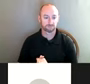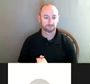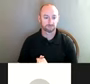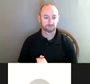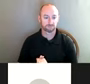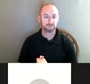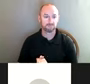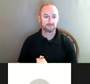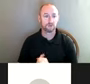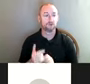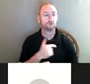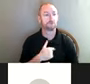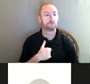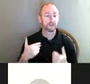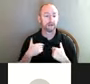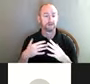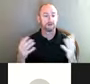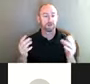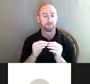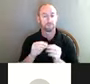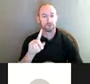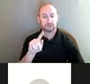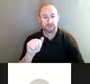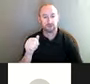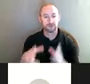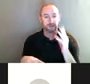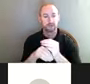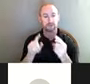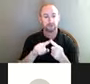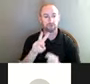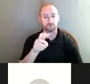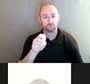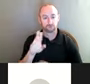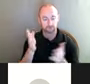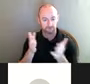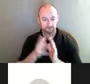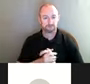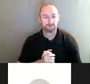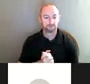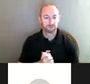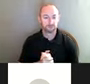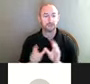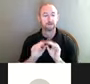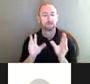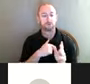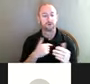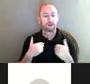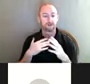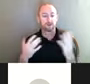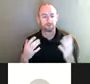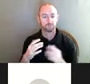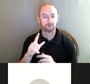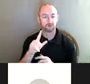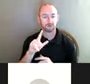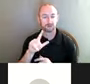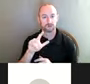We actually have a lot more data to add to the web service. Obviously, we have a lot more lithologic